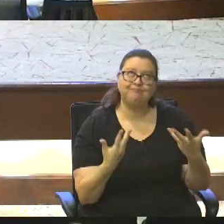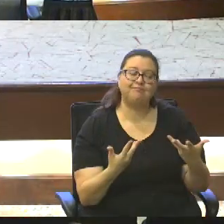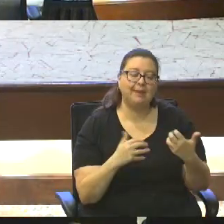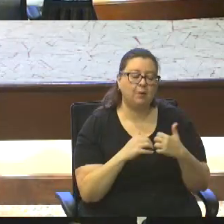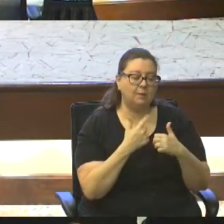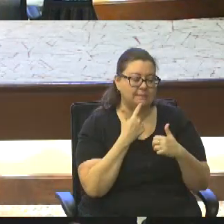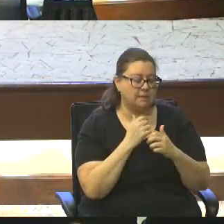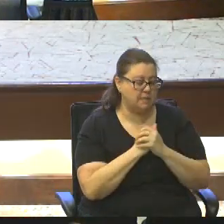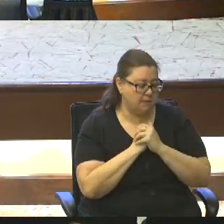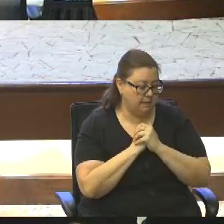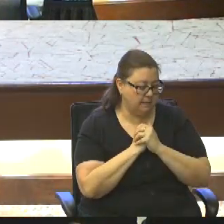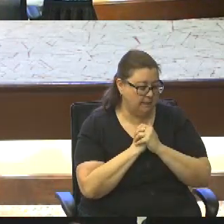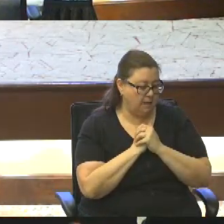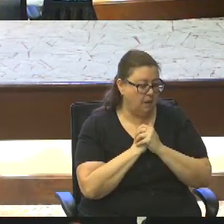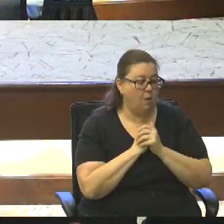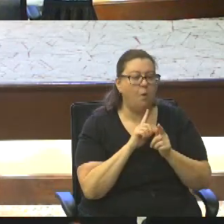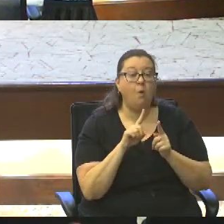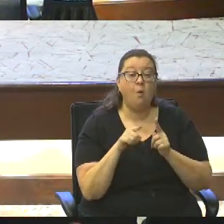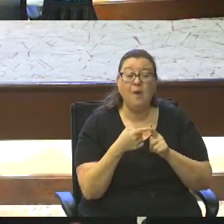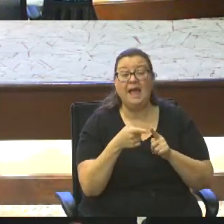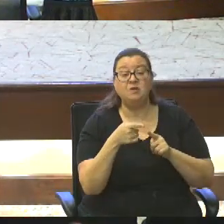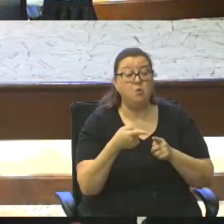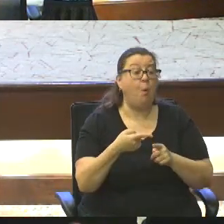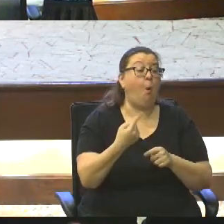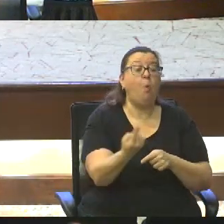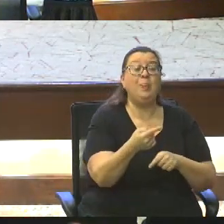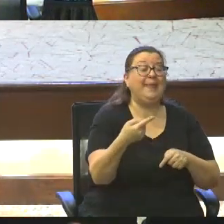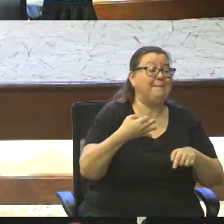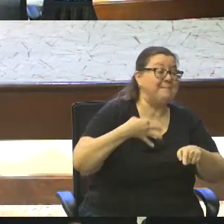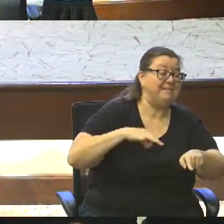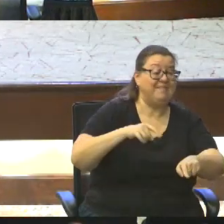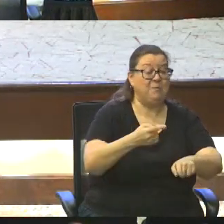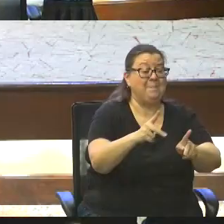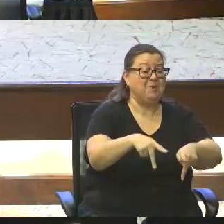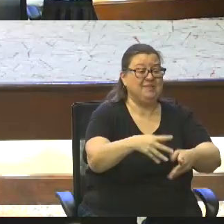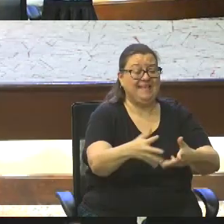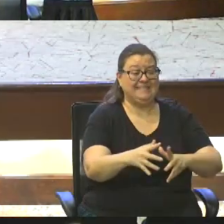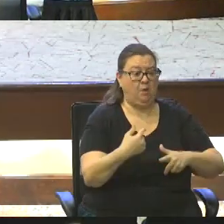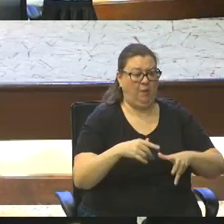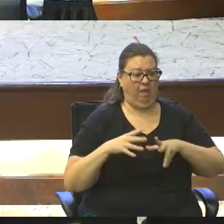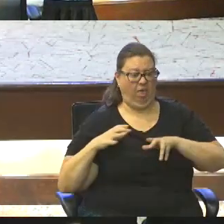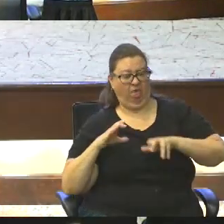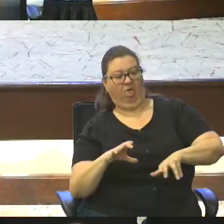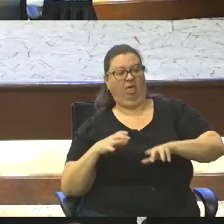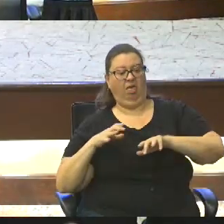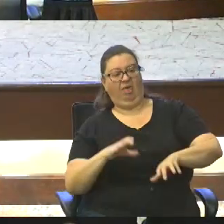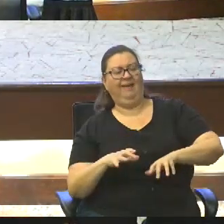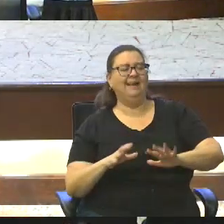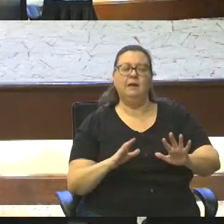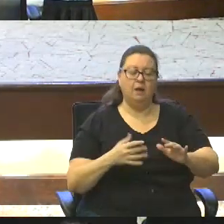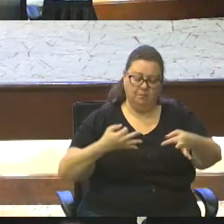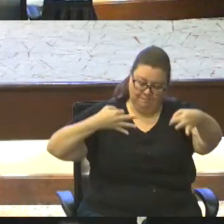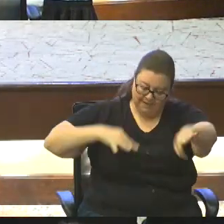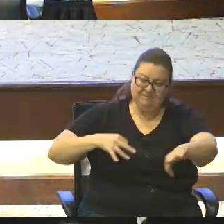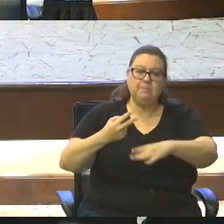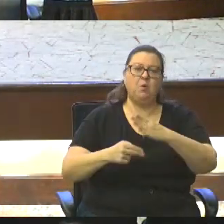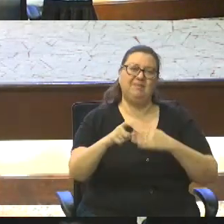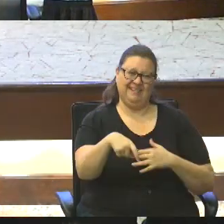at least where everybody walks away with something. We're not overly burdened, and Josh, I thank you for bringing up that